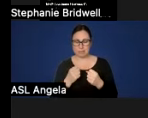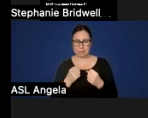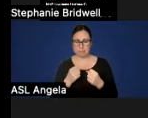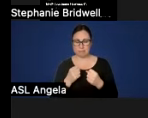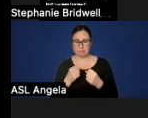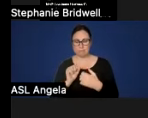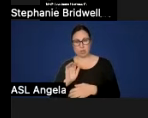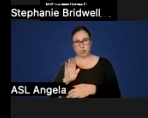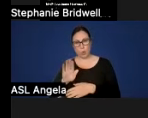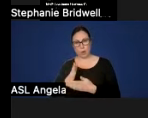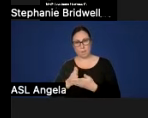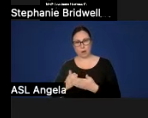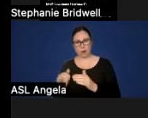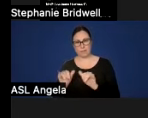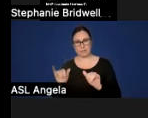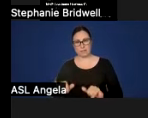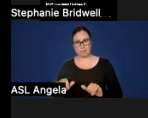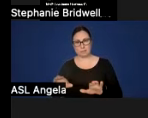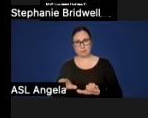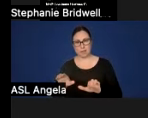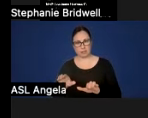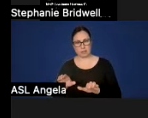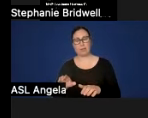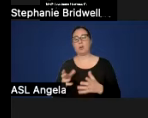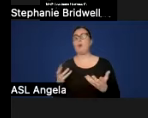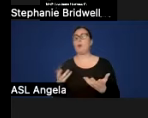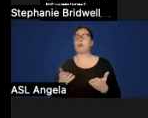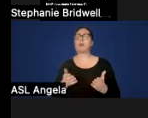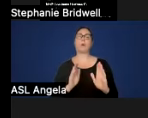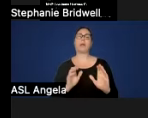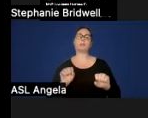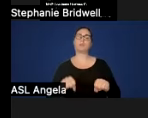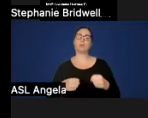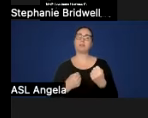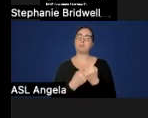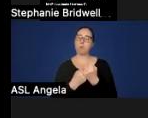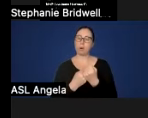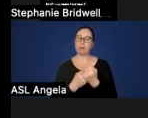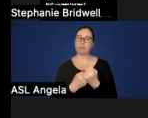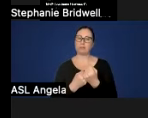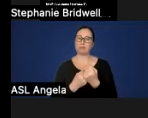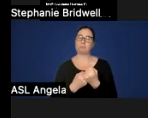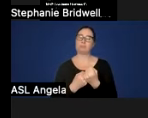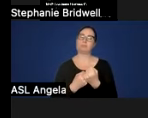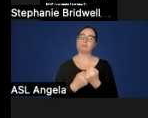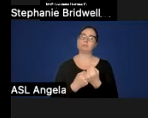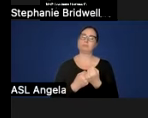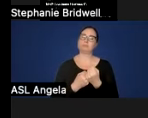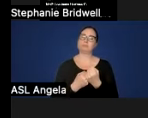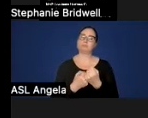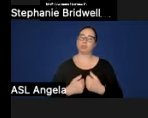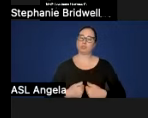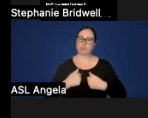of the system does? What are the ways that you can be supporting survivors and really centering